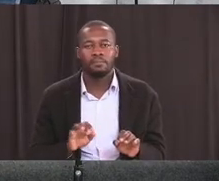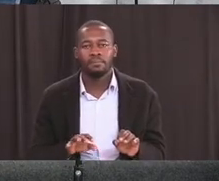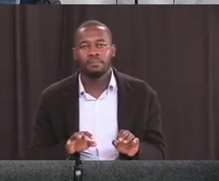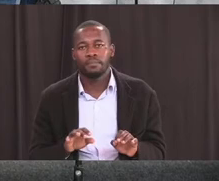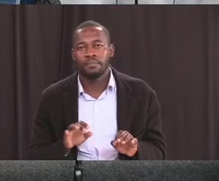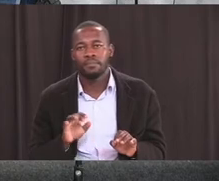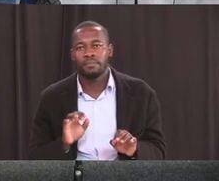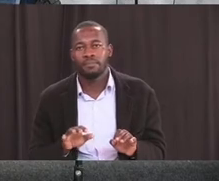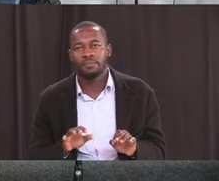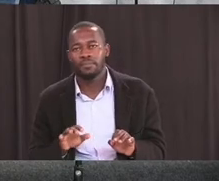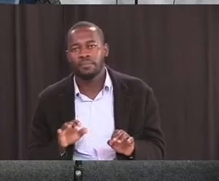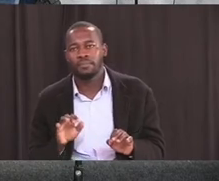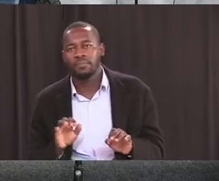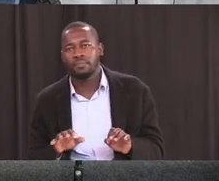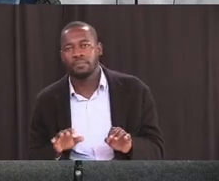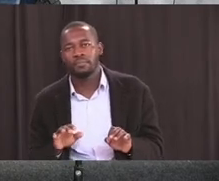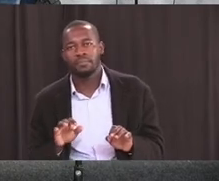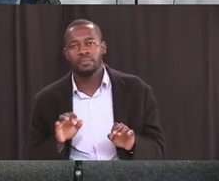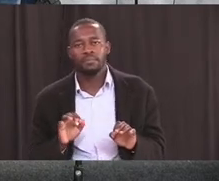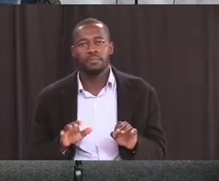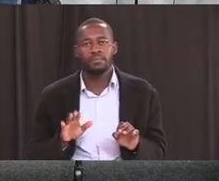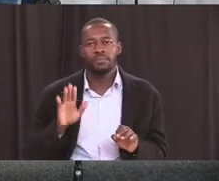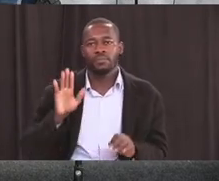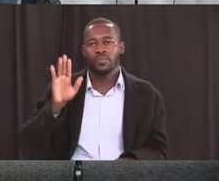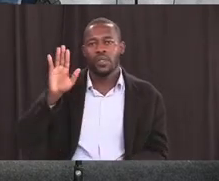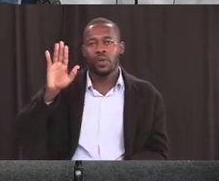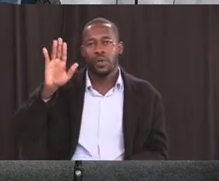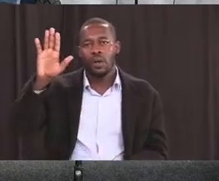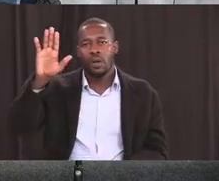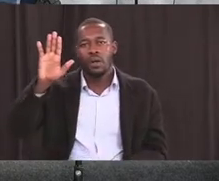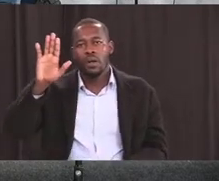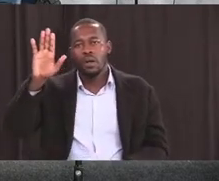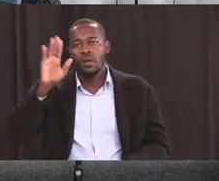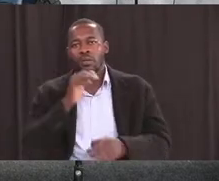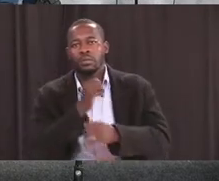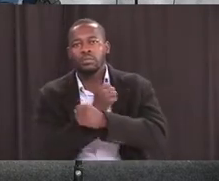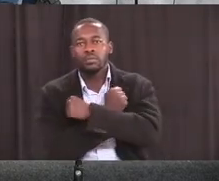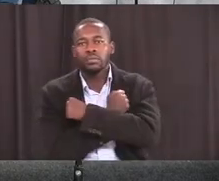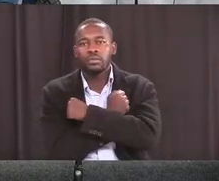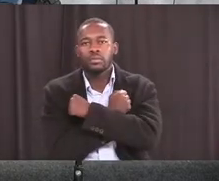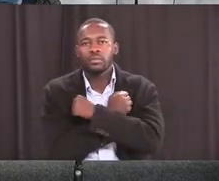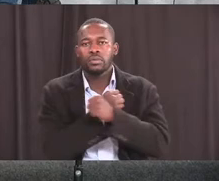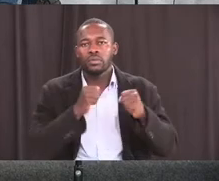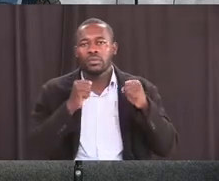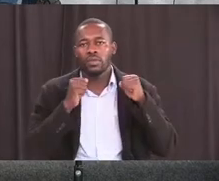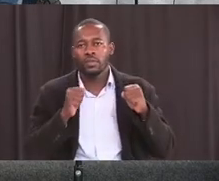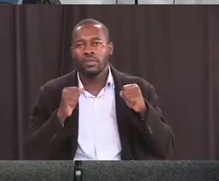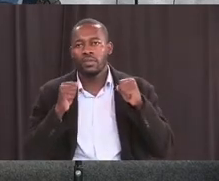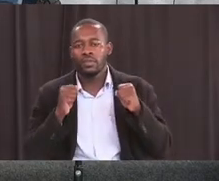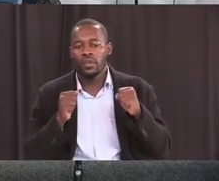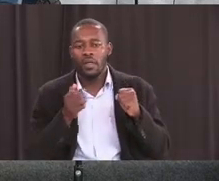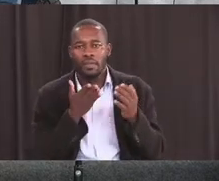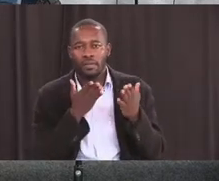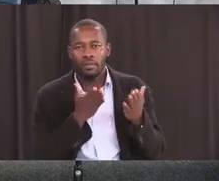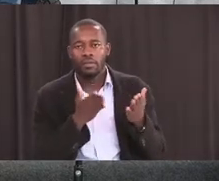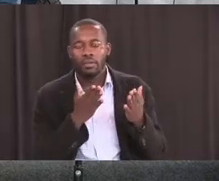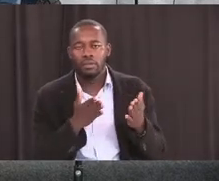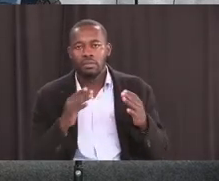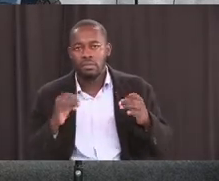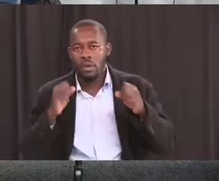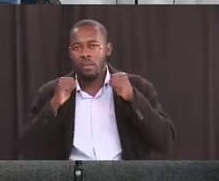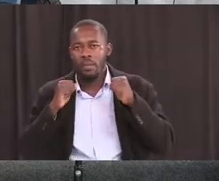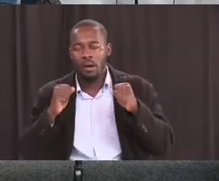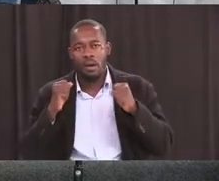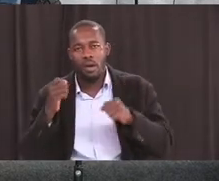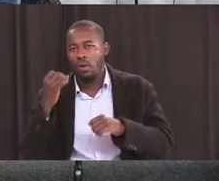No guilt in life, no fear in death. This is the power of